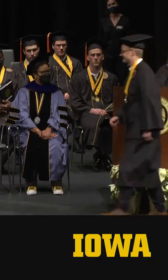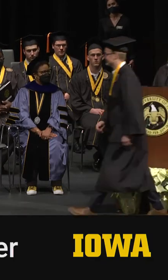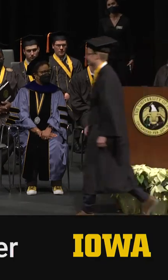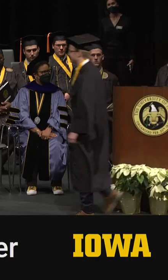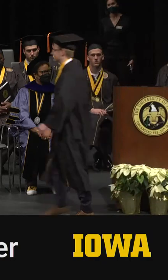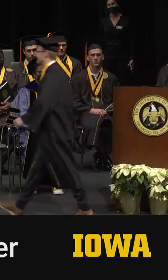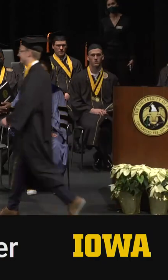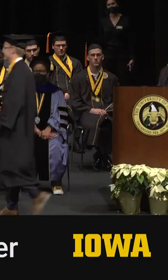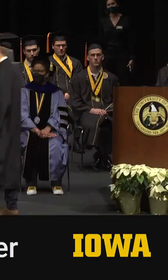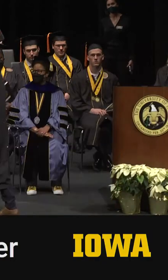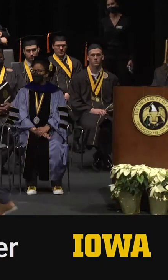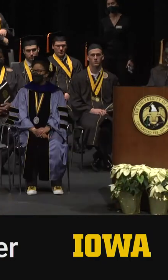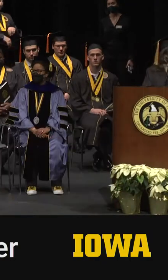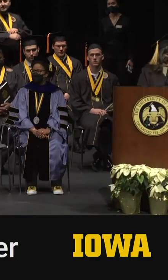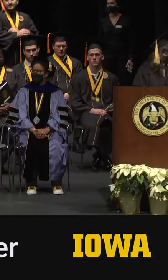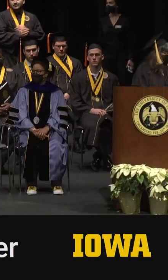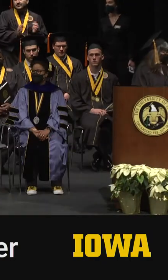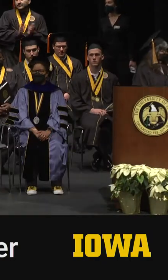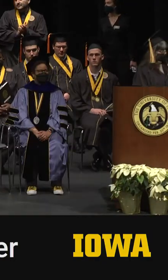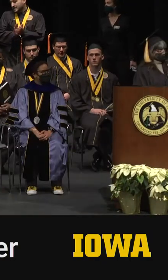with a minor in math.